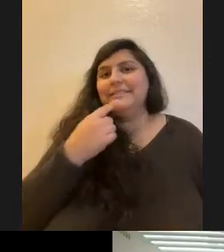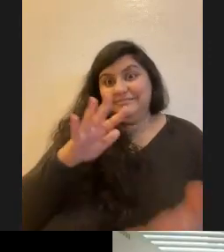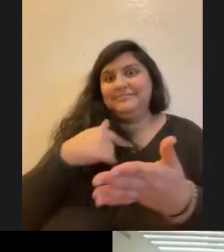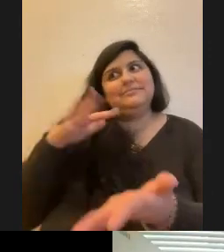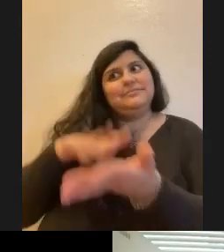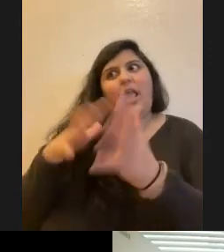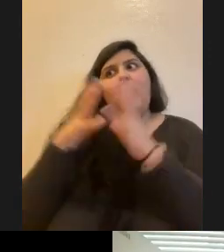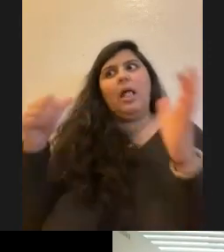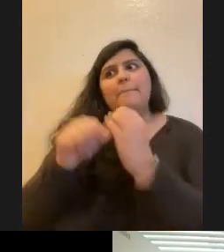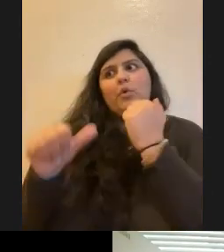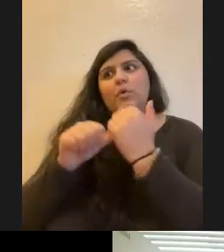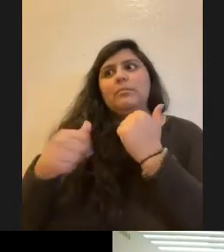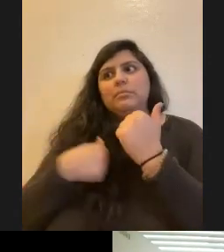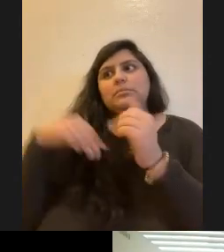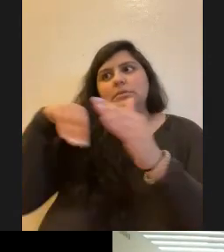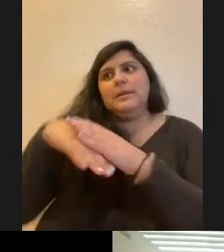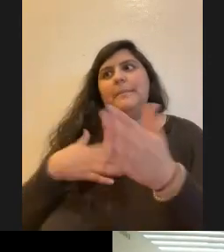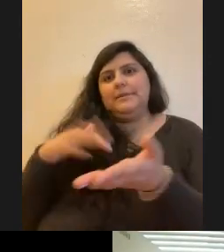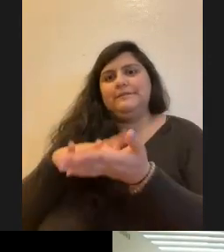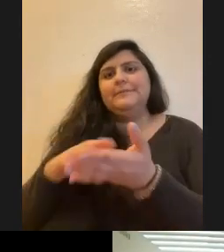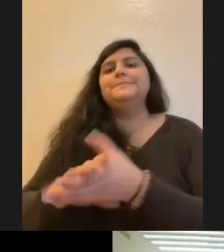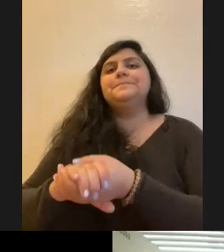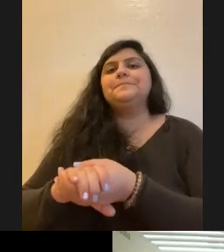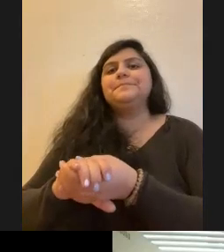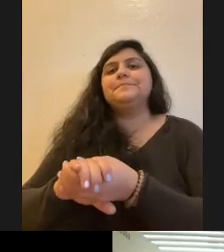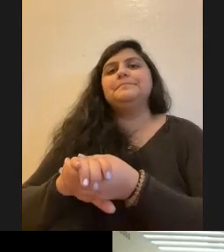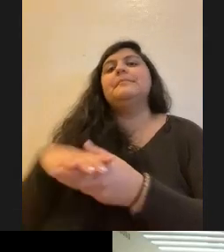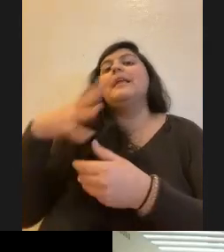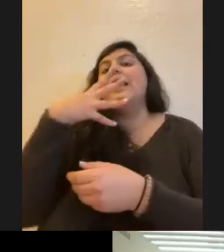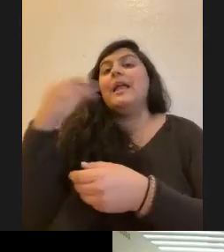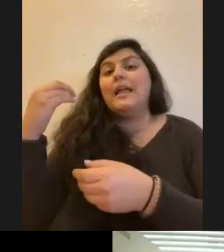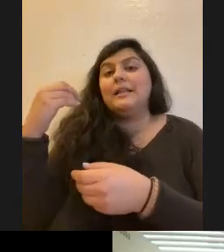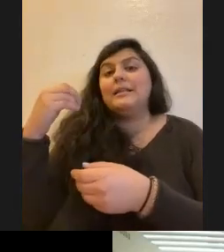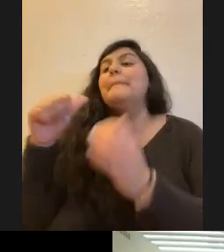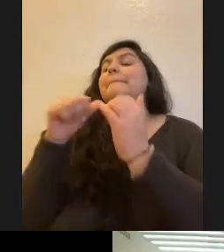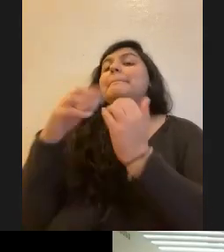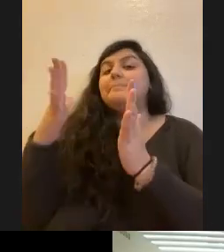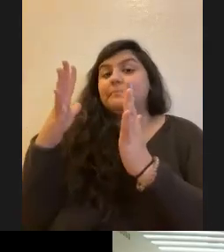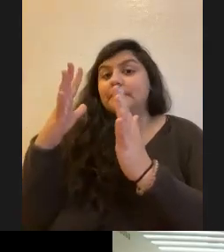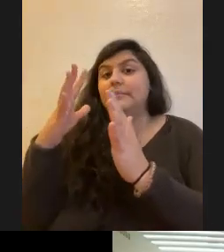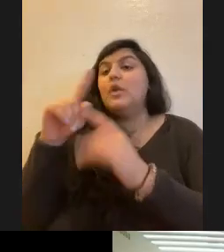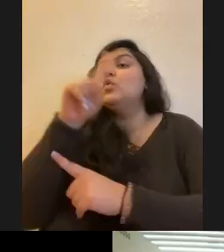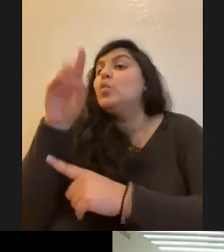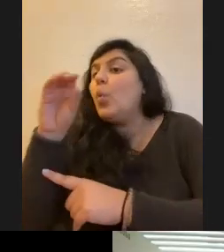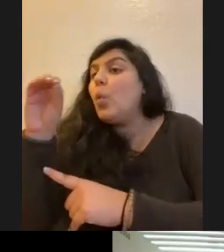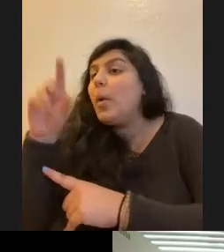of poop in my field, and this poop is so, particularly zooplankton poop.